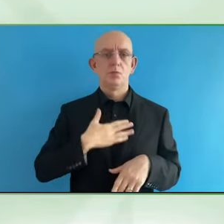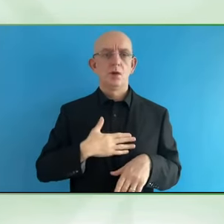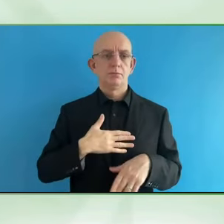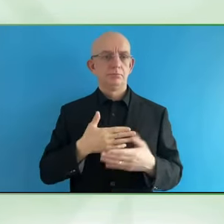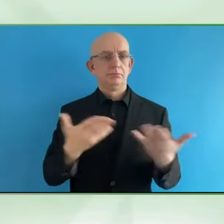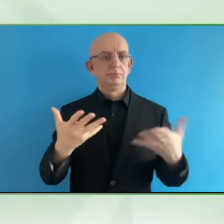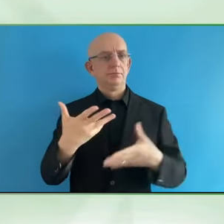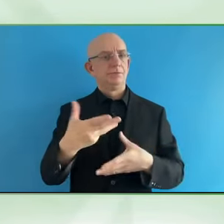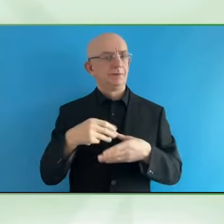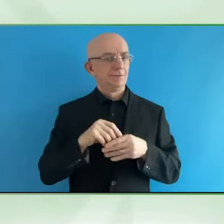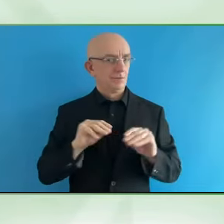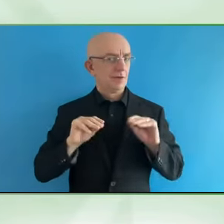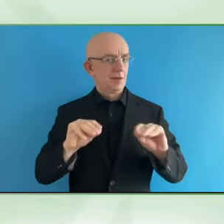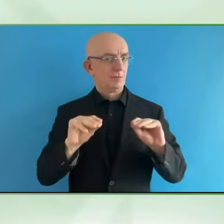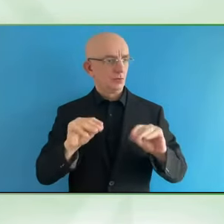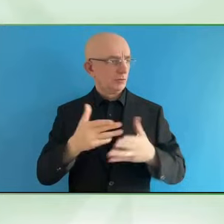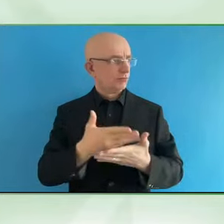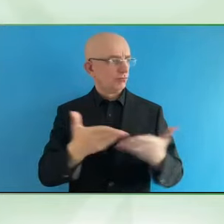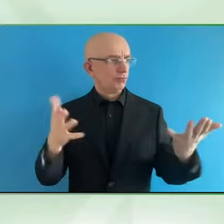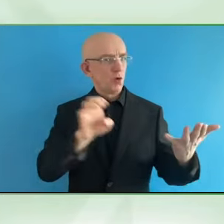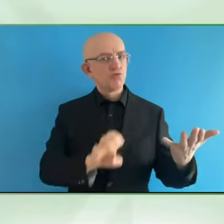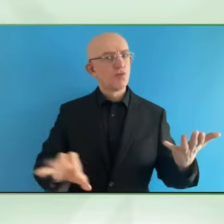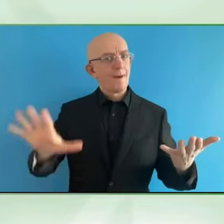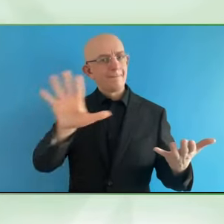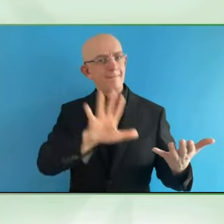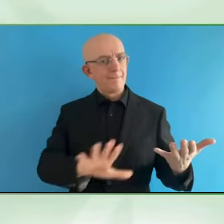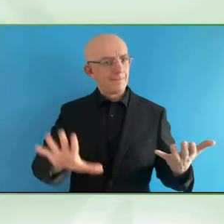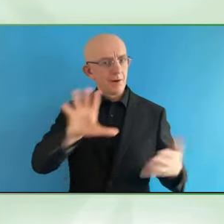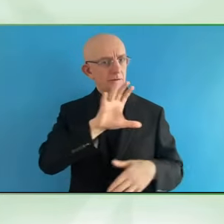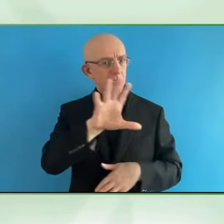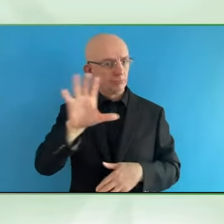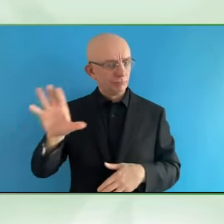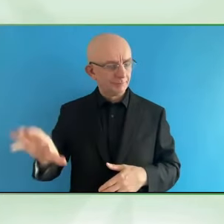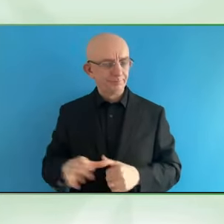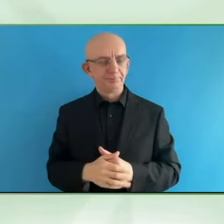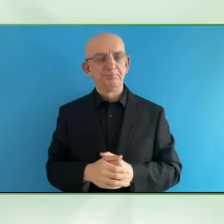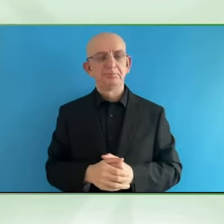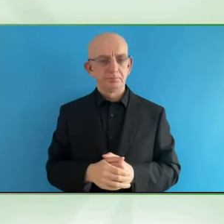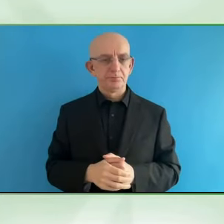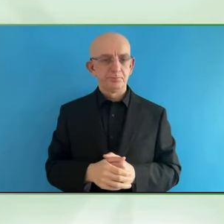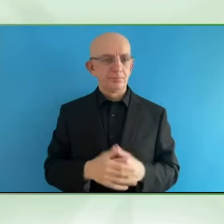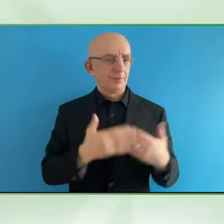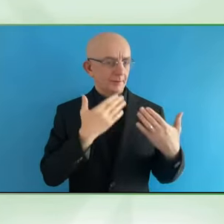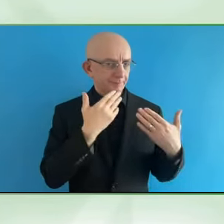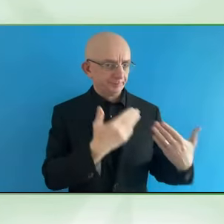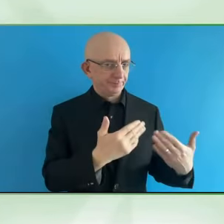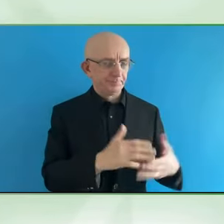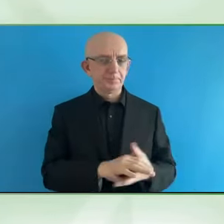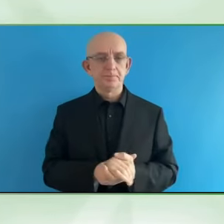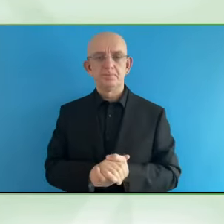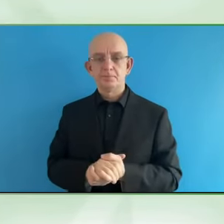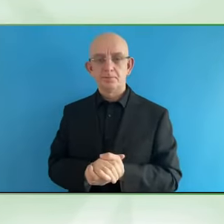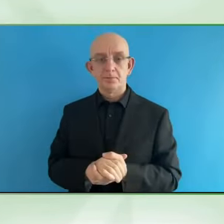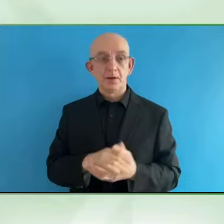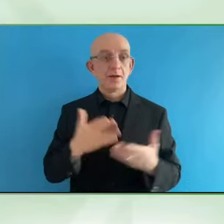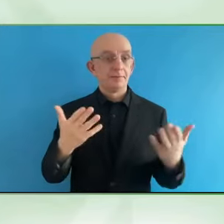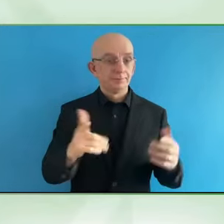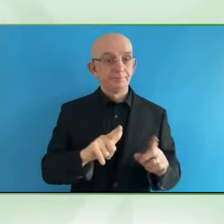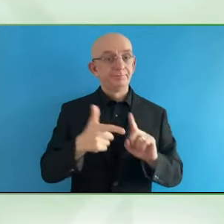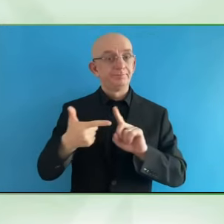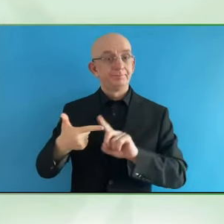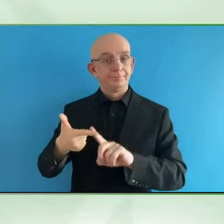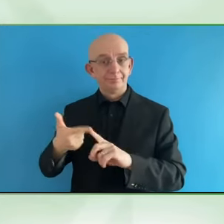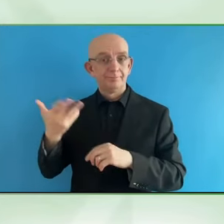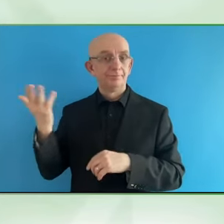move on to presenting the policies of three countries, Italy, Spain, and